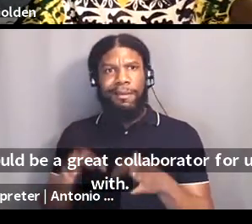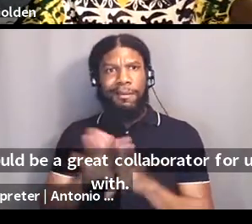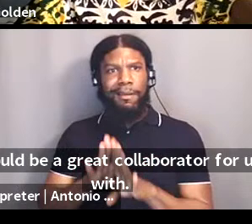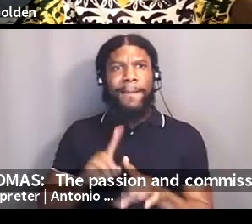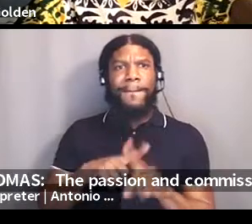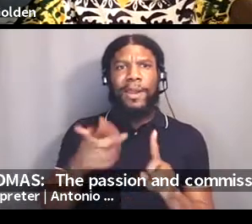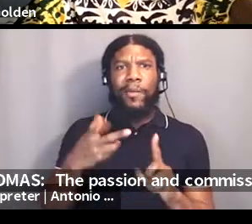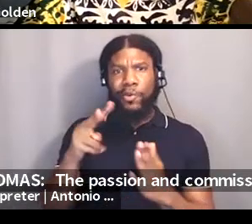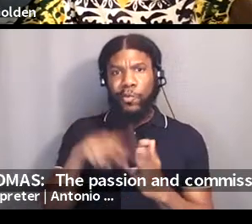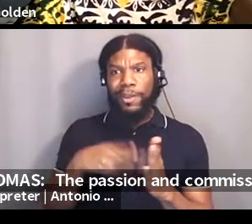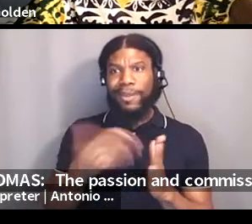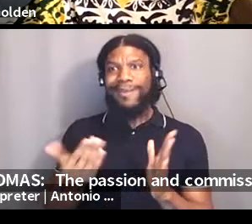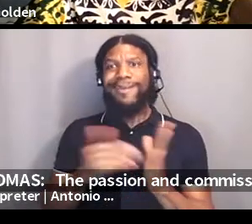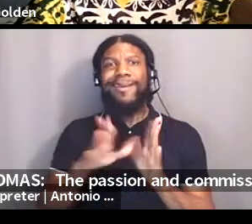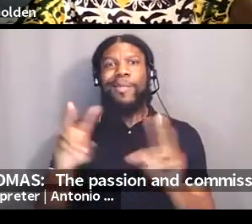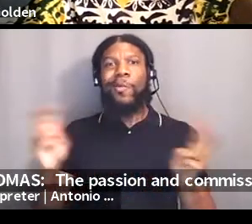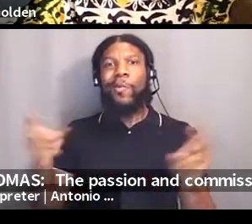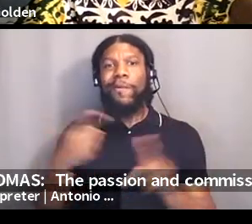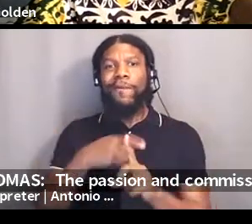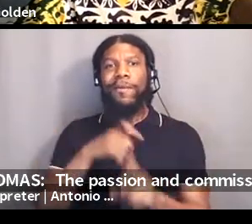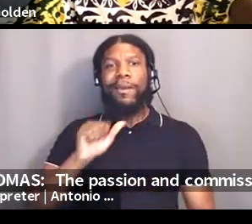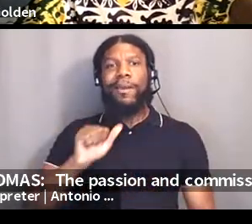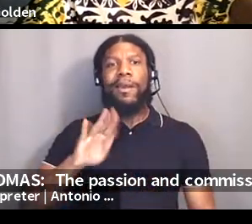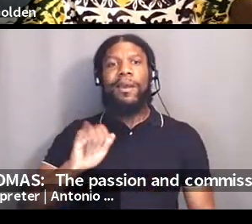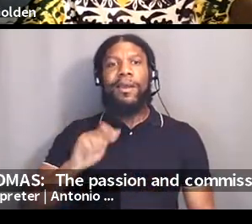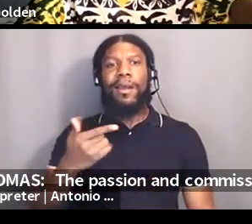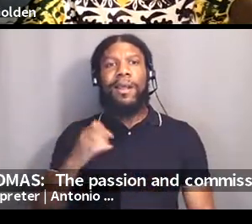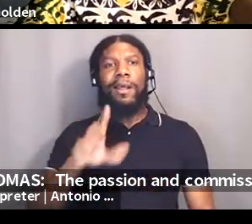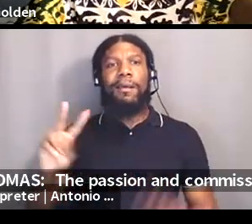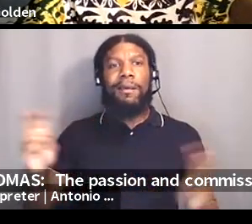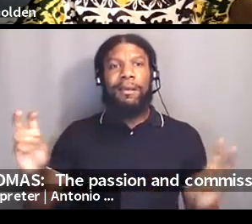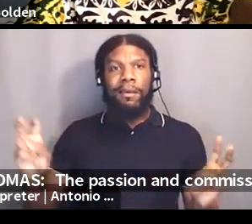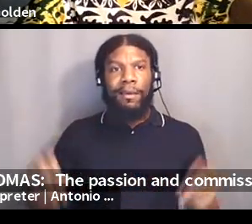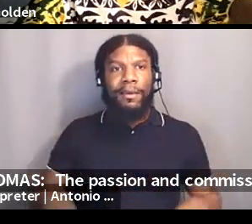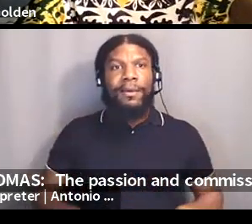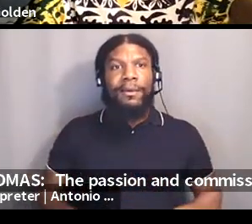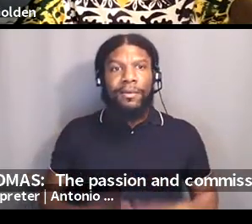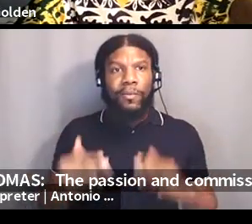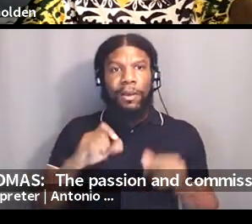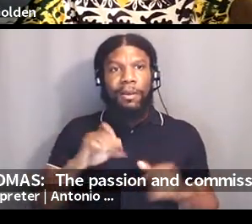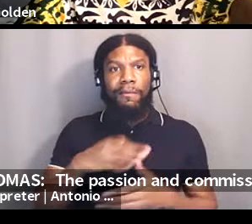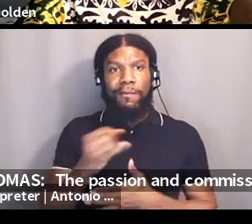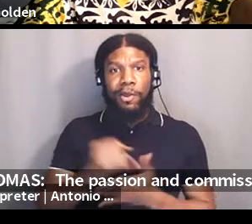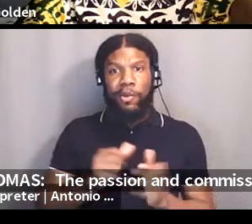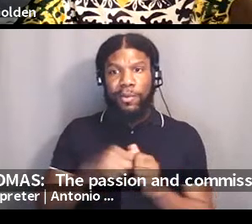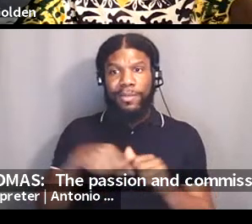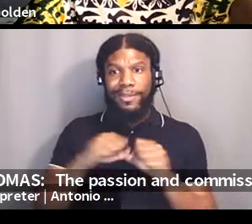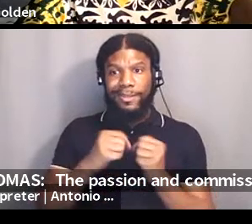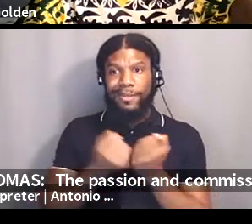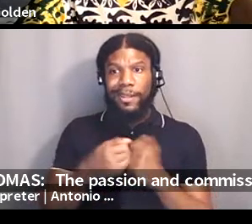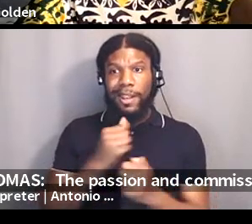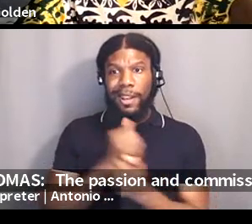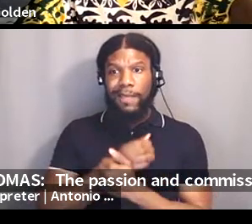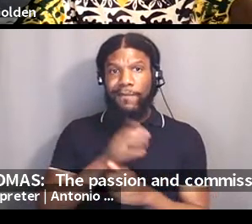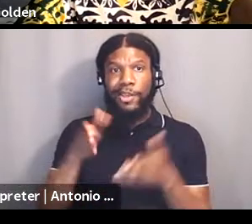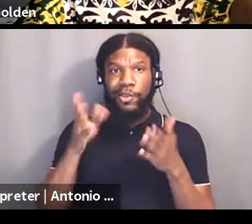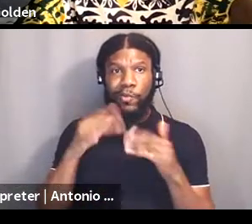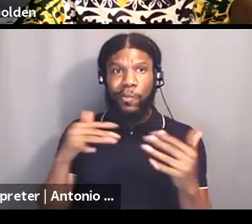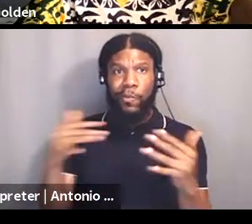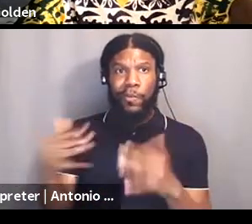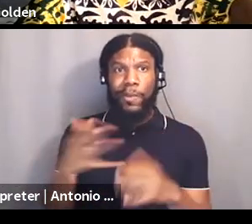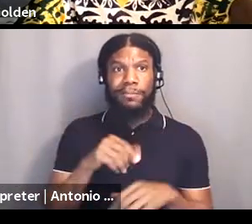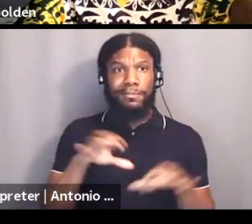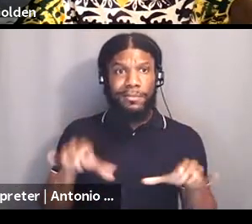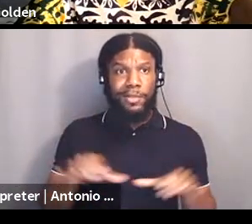Because I think that's a, the war of an artist with his society is a lover's war, and he does at his best what lovers